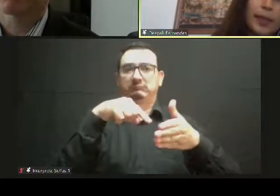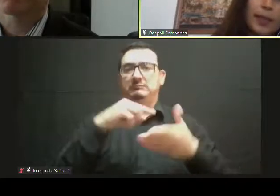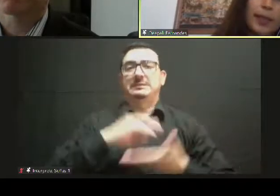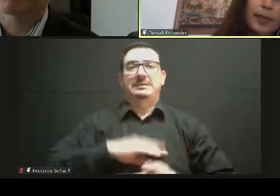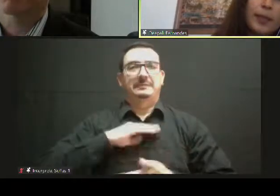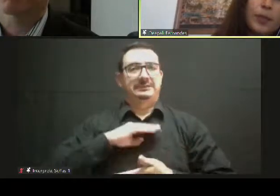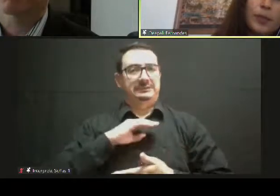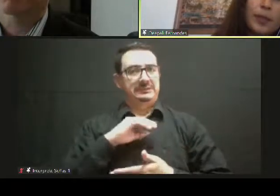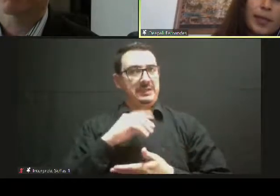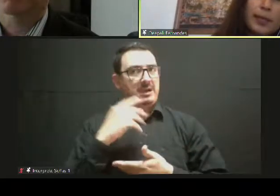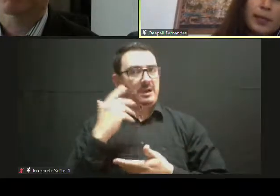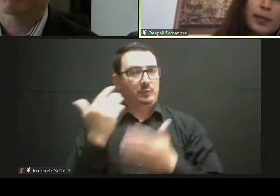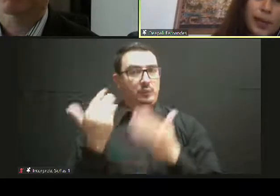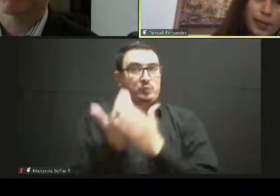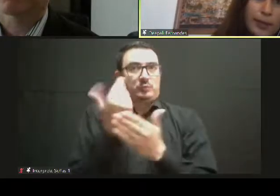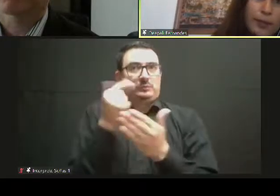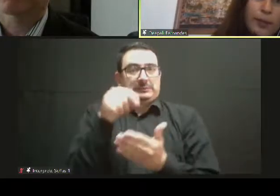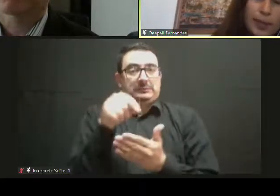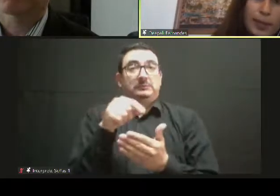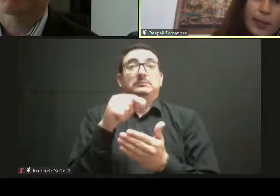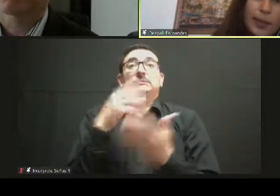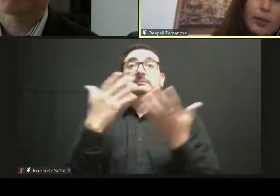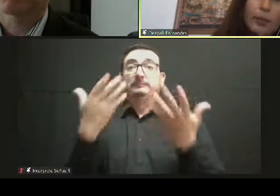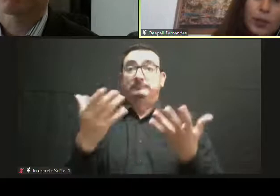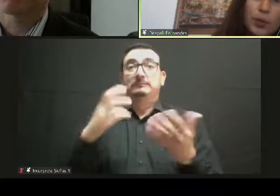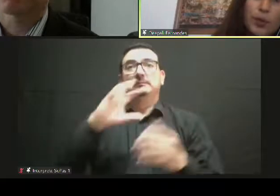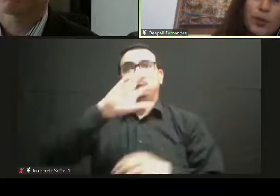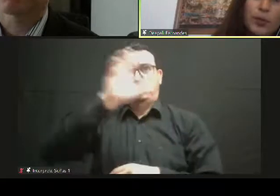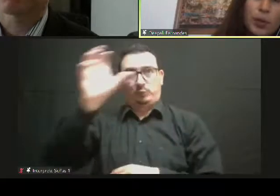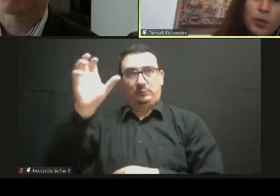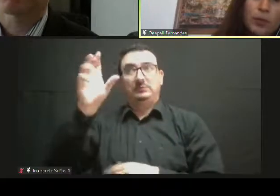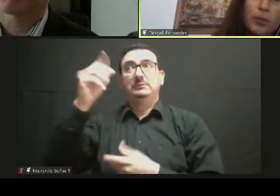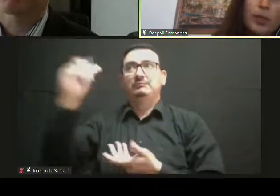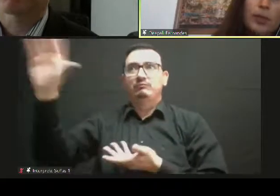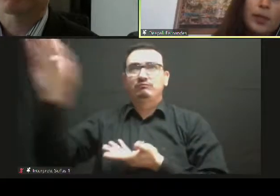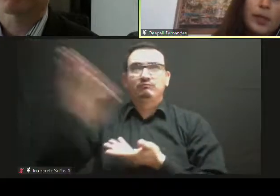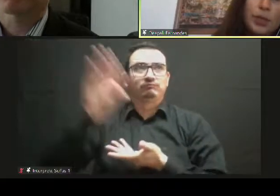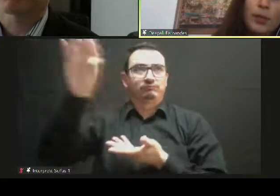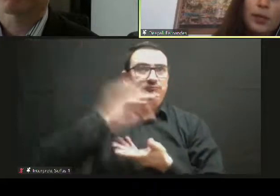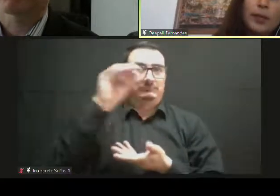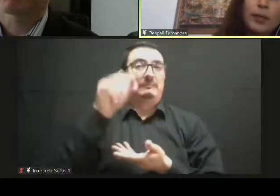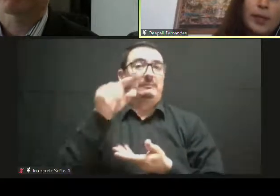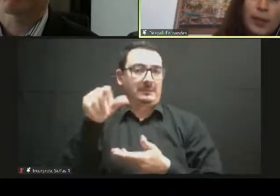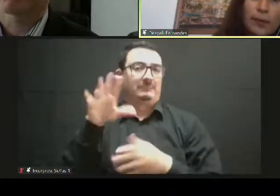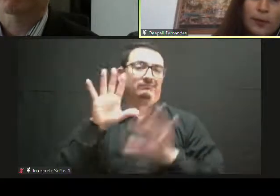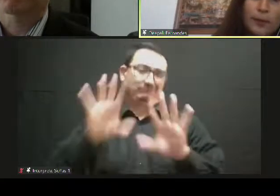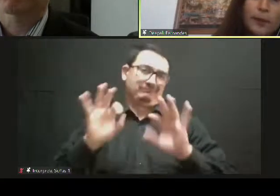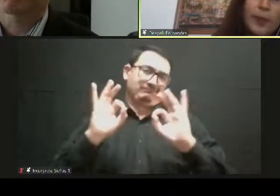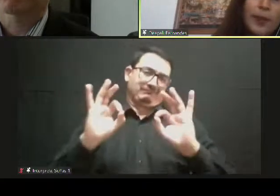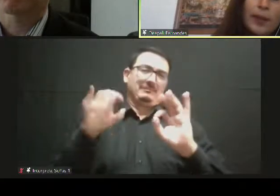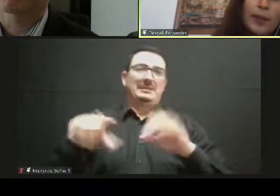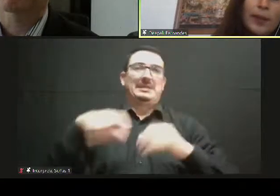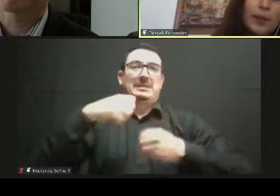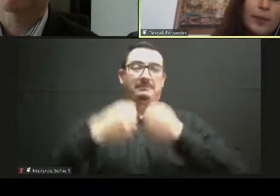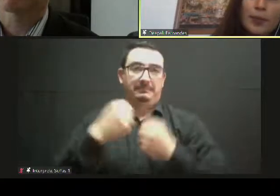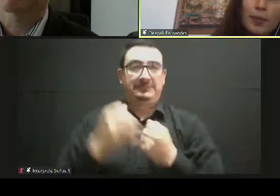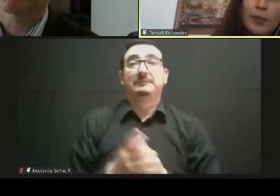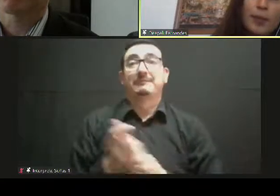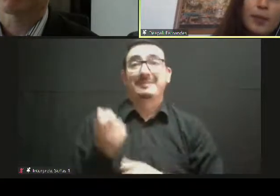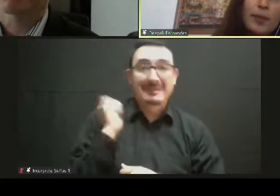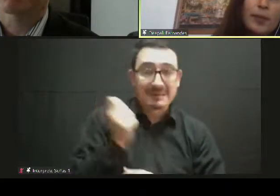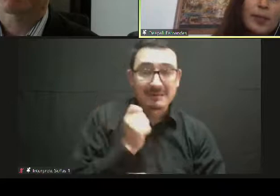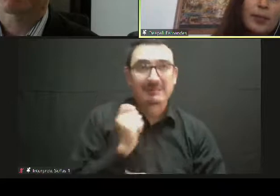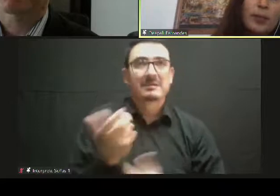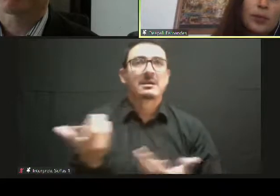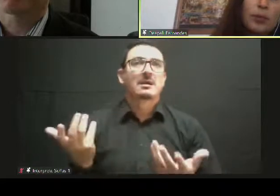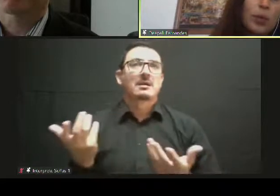basically Egypt, Ghana, Kenya, Madagascar, Mauritius, Morocco, Nigeria, and South Africa. Some of their